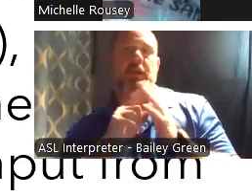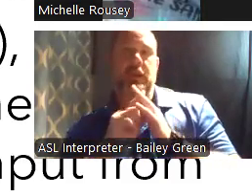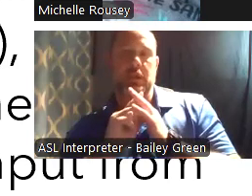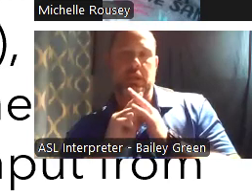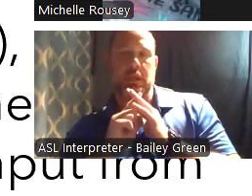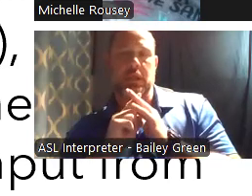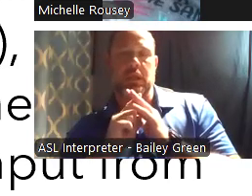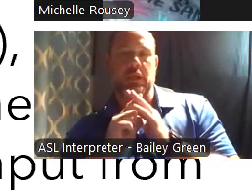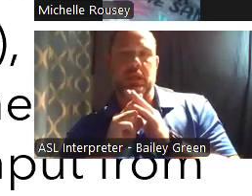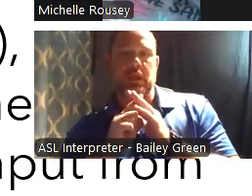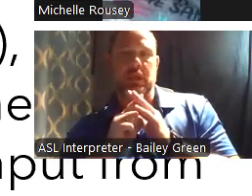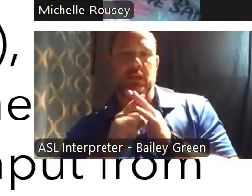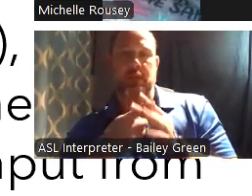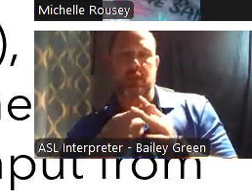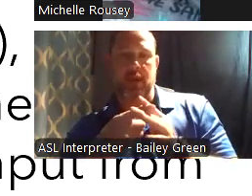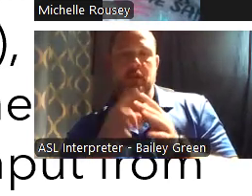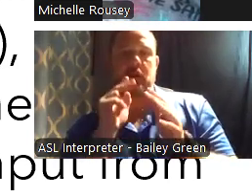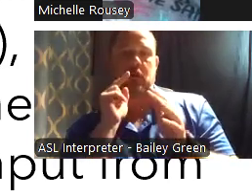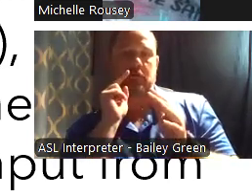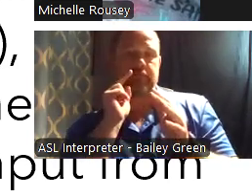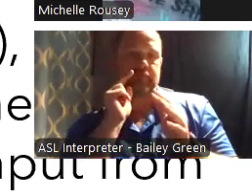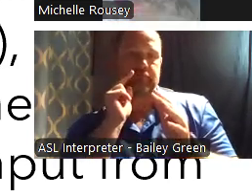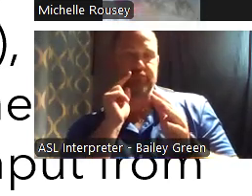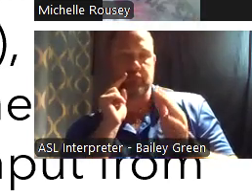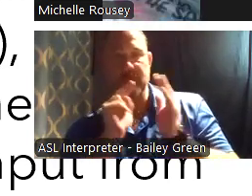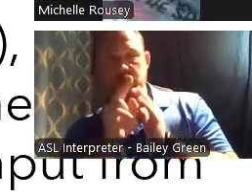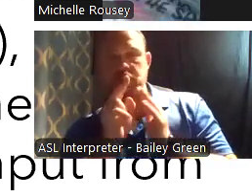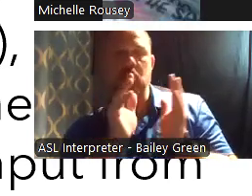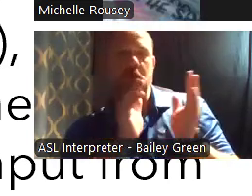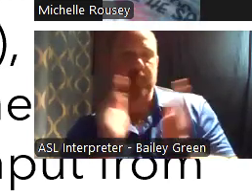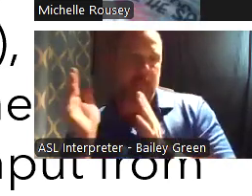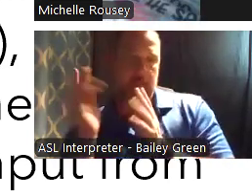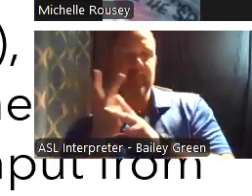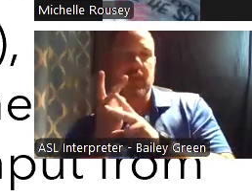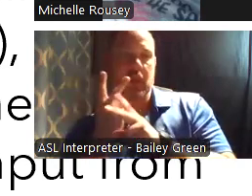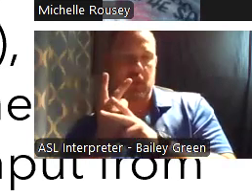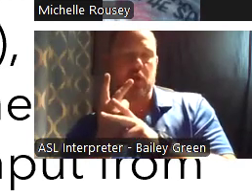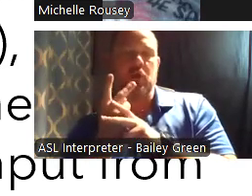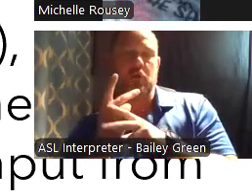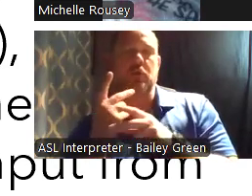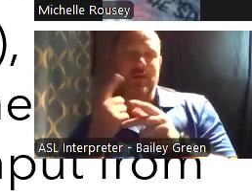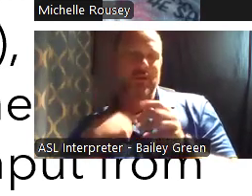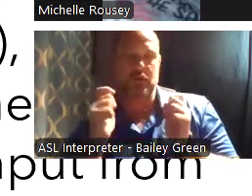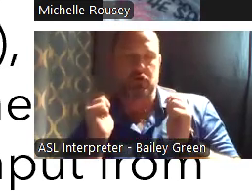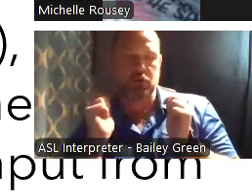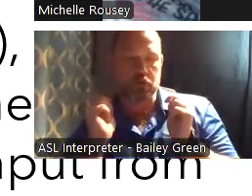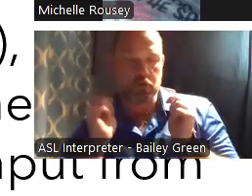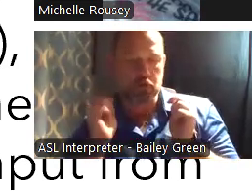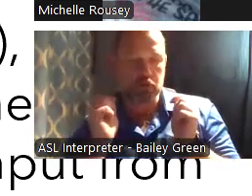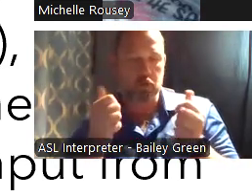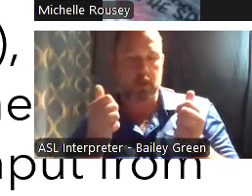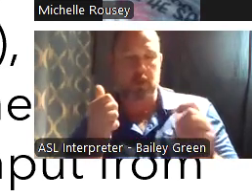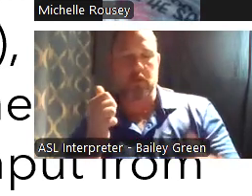implementing a provisional plan of care that would allow that. And I can kind of do a quick